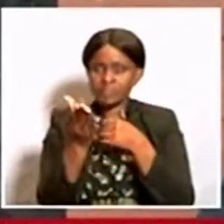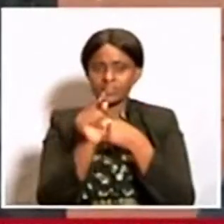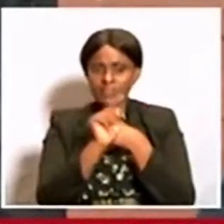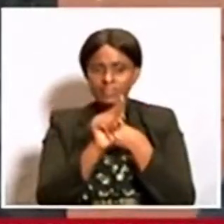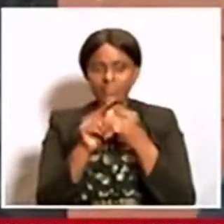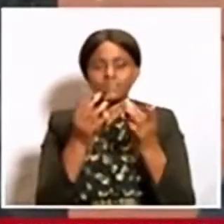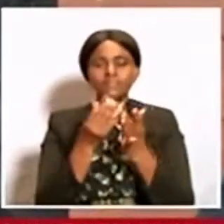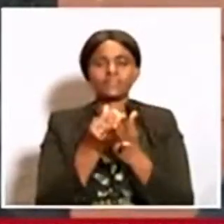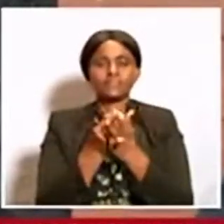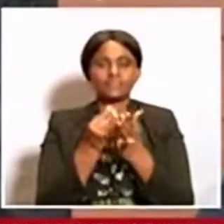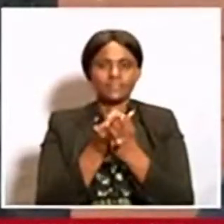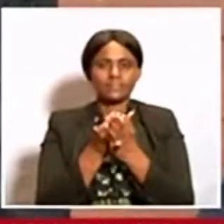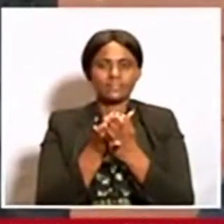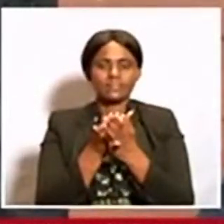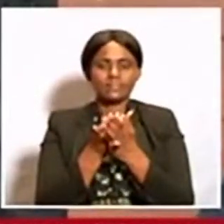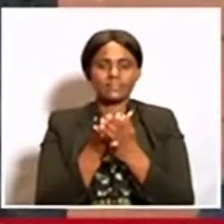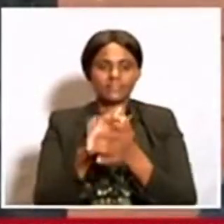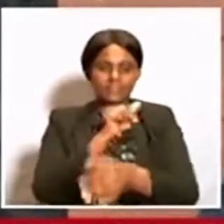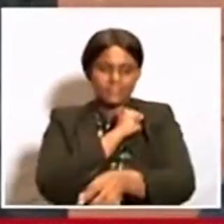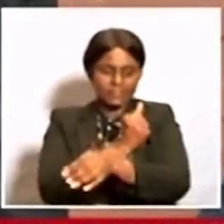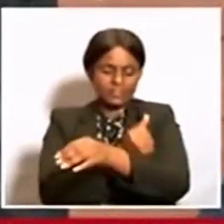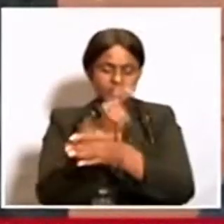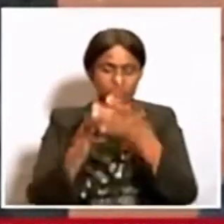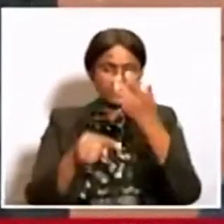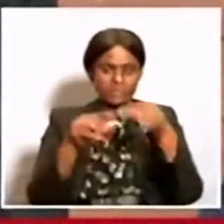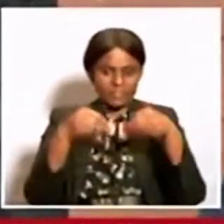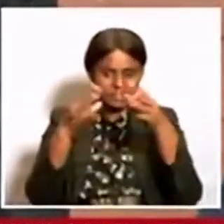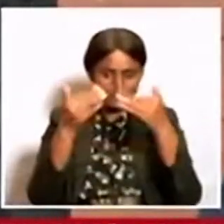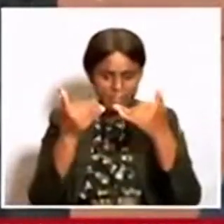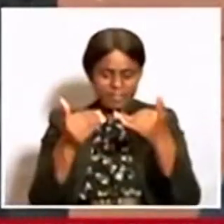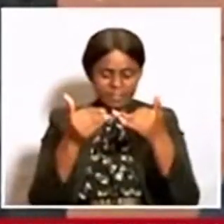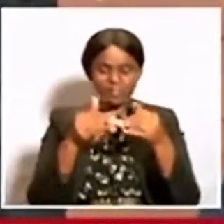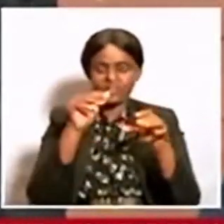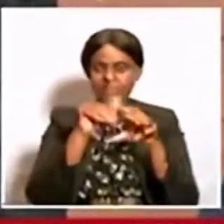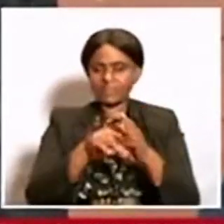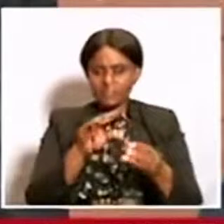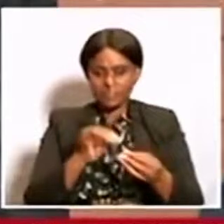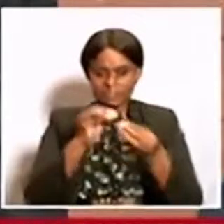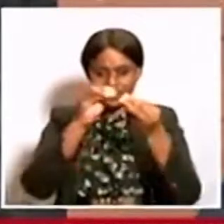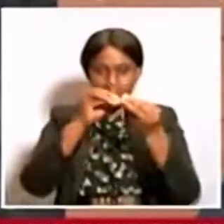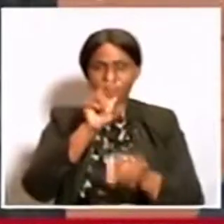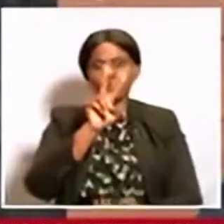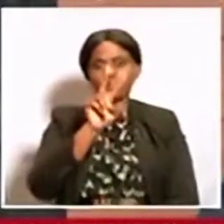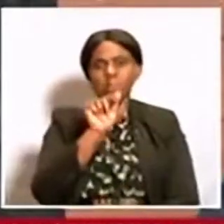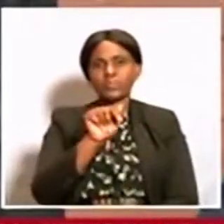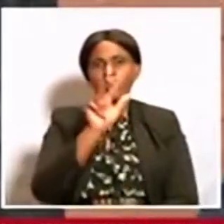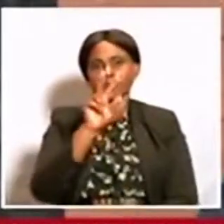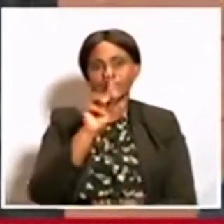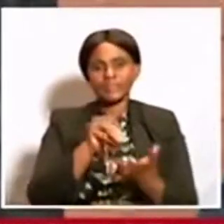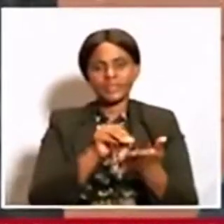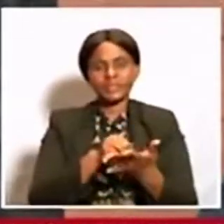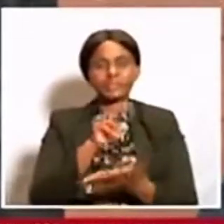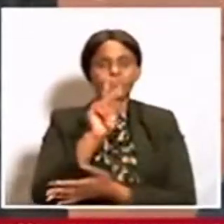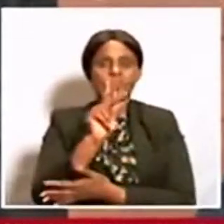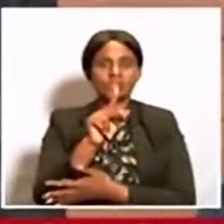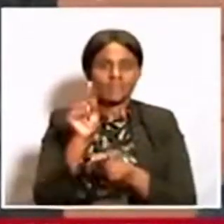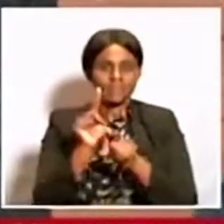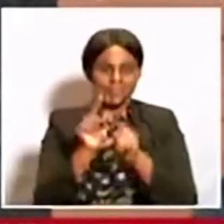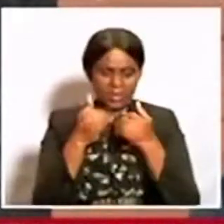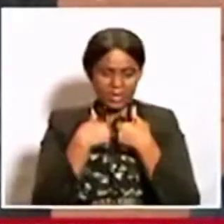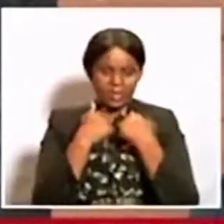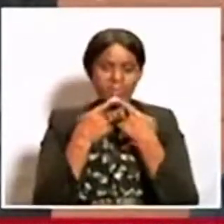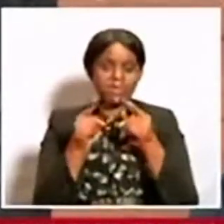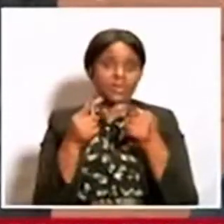amount. The authority given is in the total of 2.3 million kwacha, and there's a